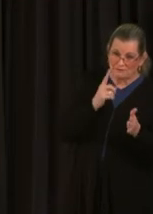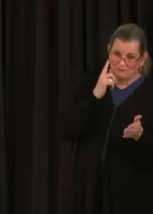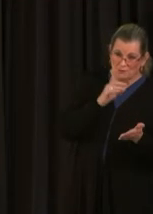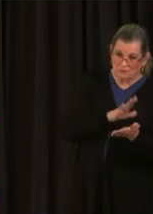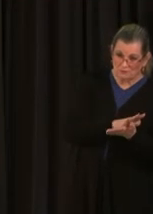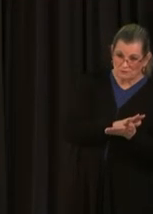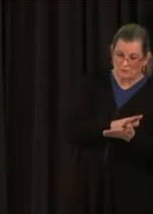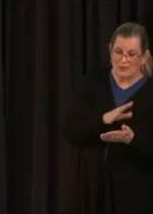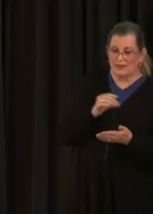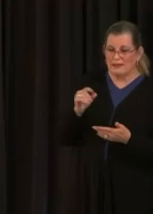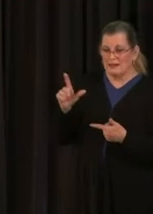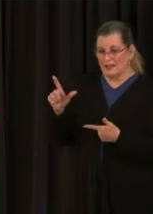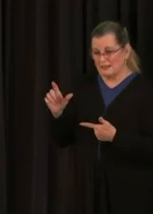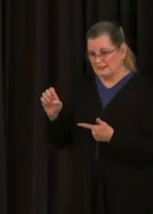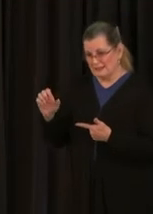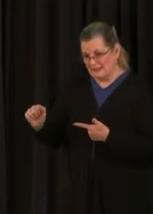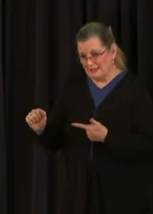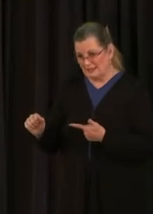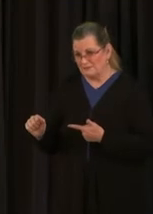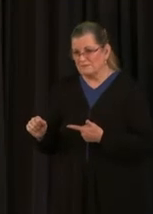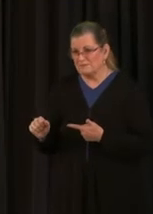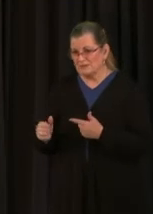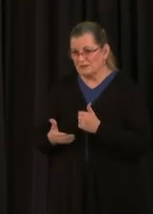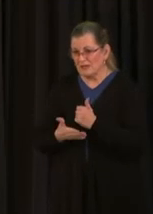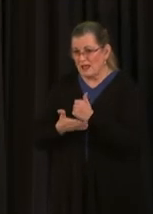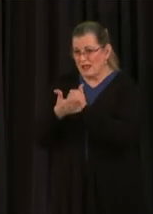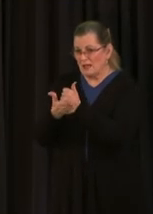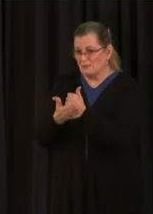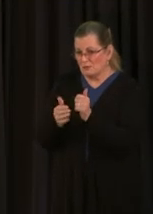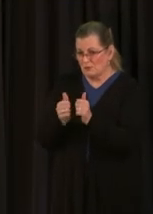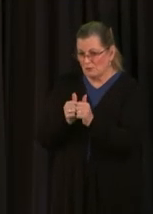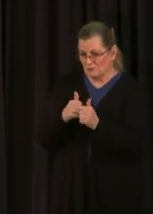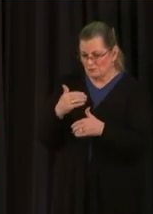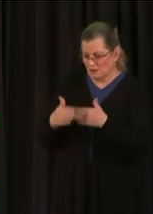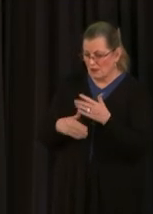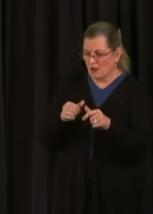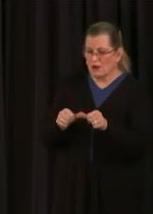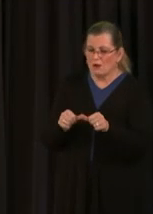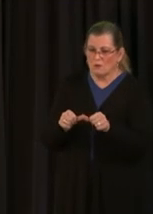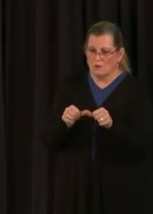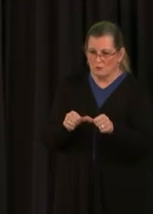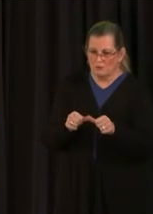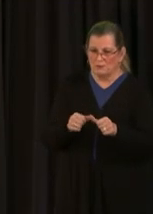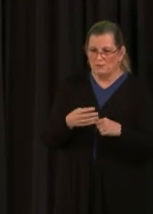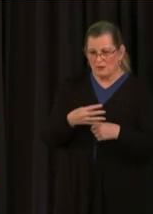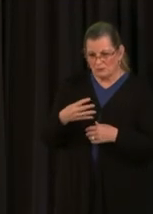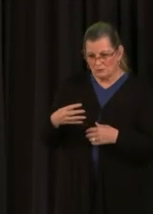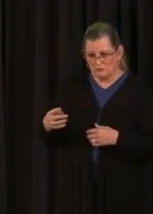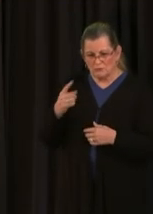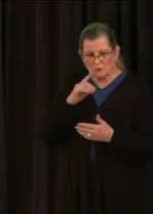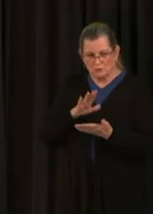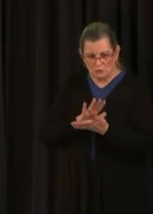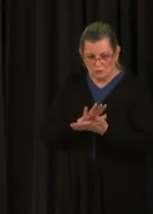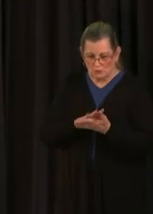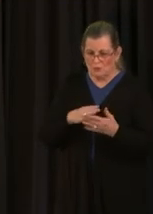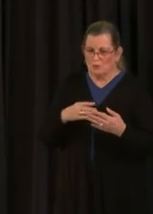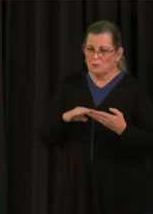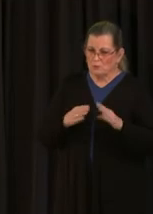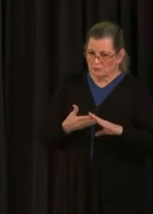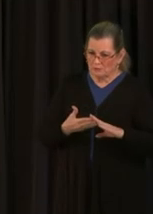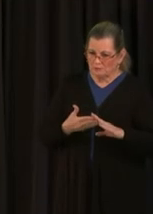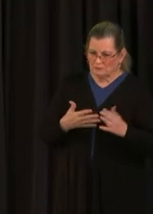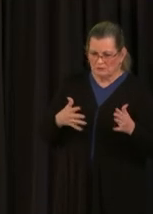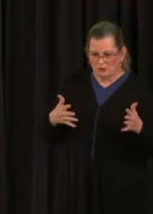that are willing to be safe harbor locations for students if necessary. And we also promote man-the-block efforts to